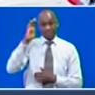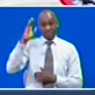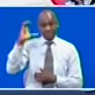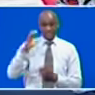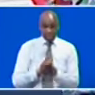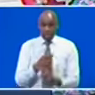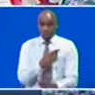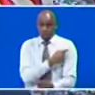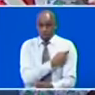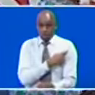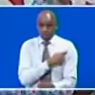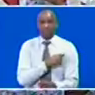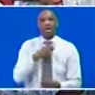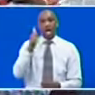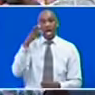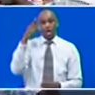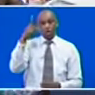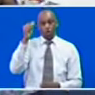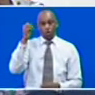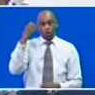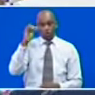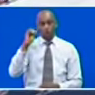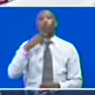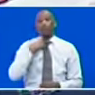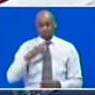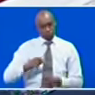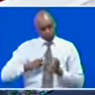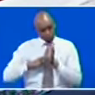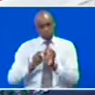that is Dr. Roselyn Akombe, just shedding some more light on these issues. As a reminder,